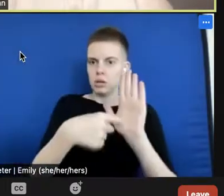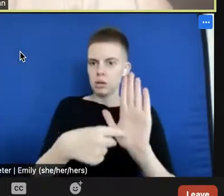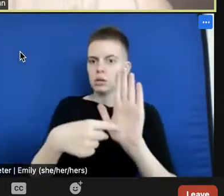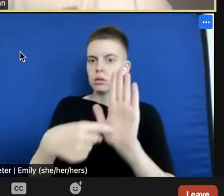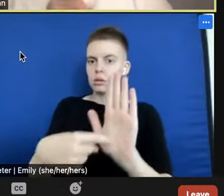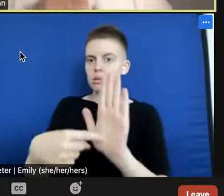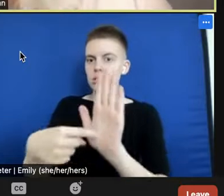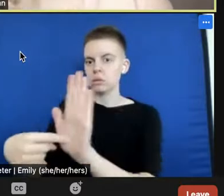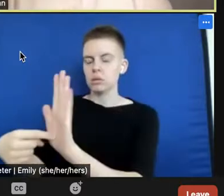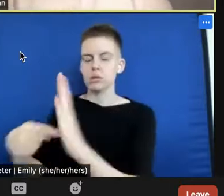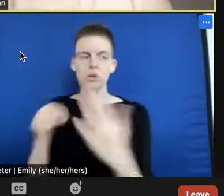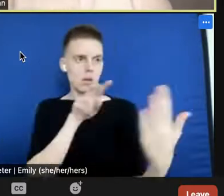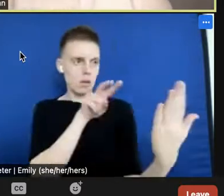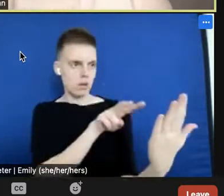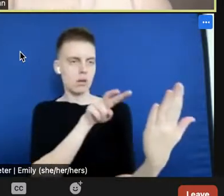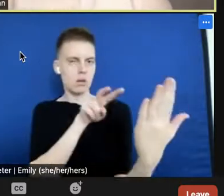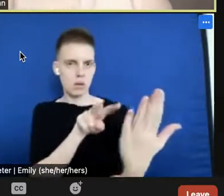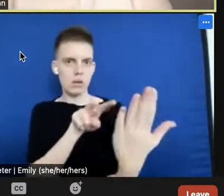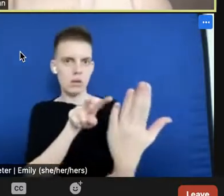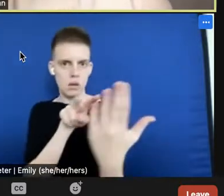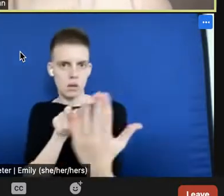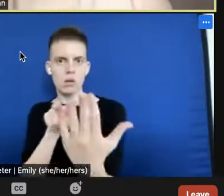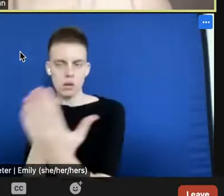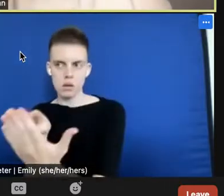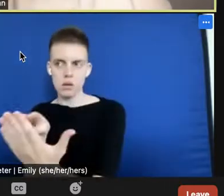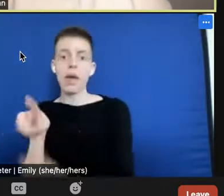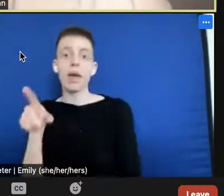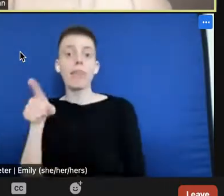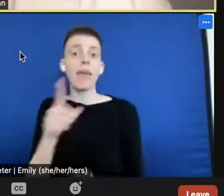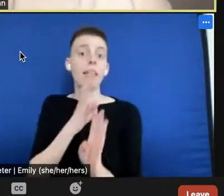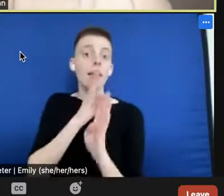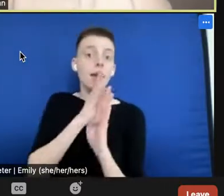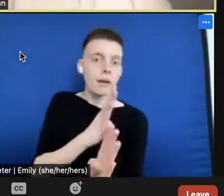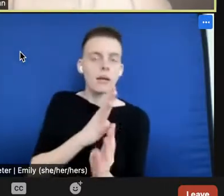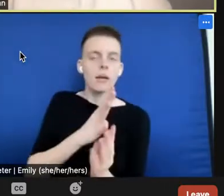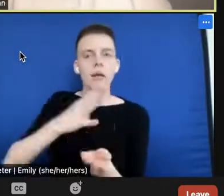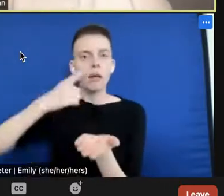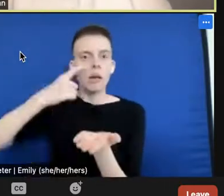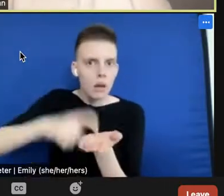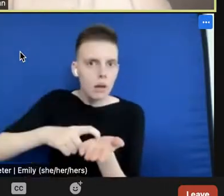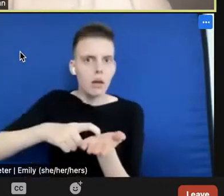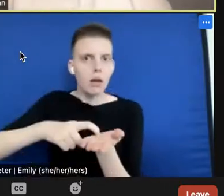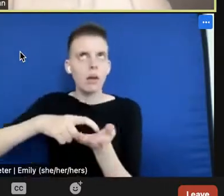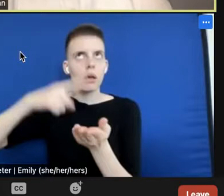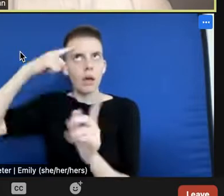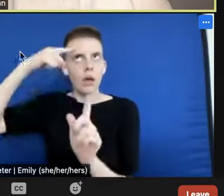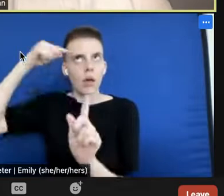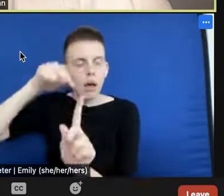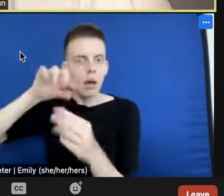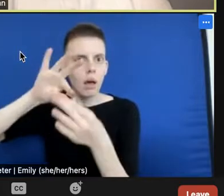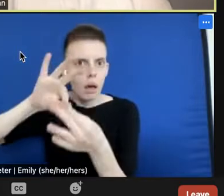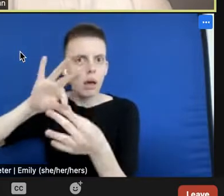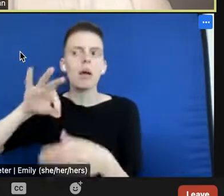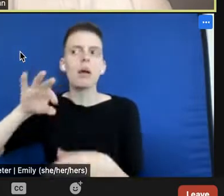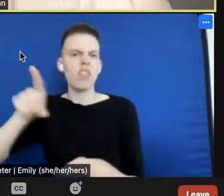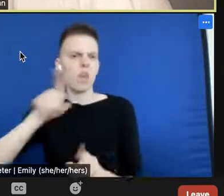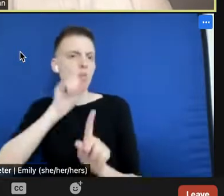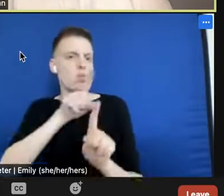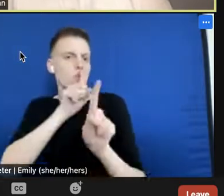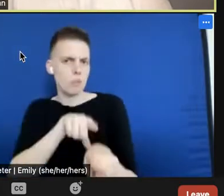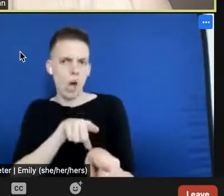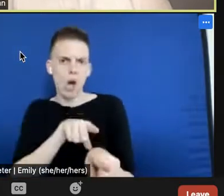or manually, so either by recognition or identification. So they respond to, what is this,